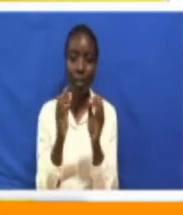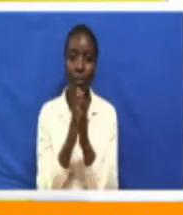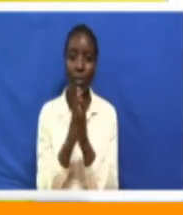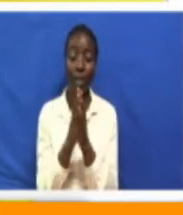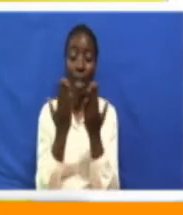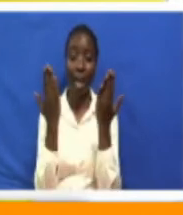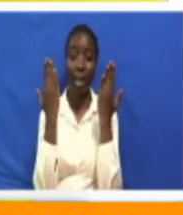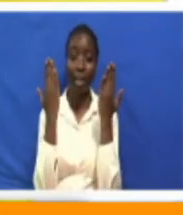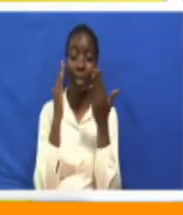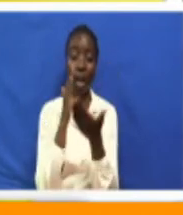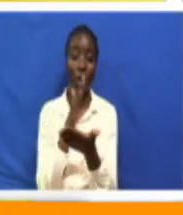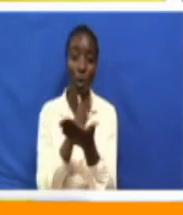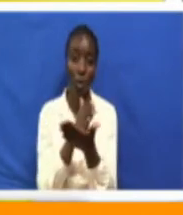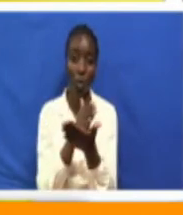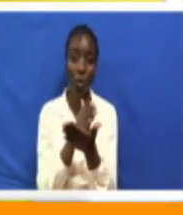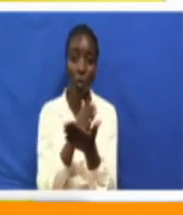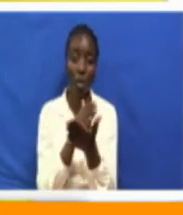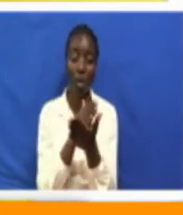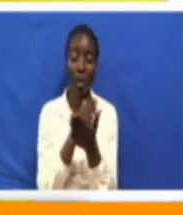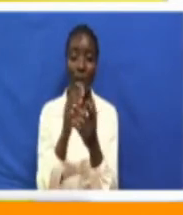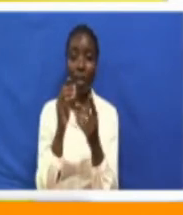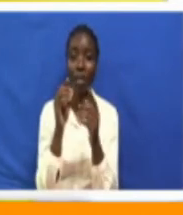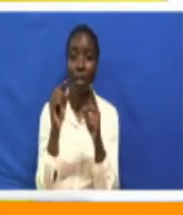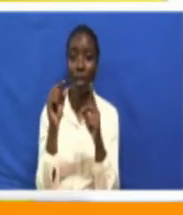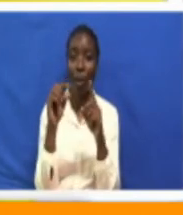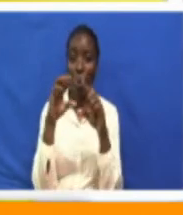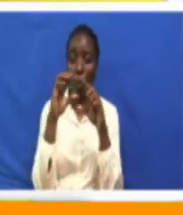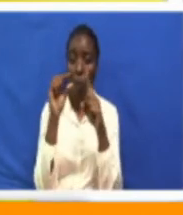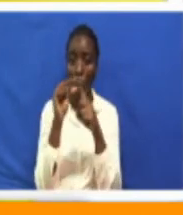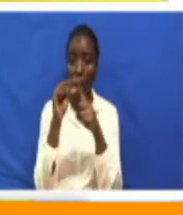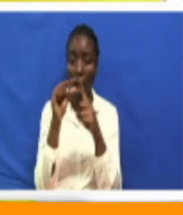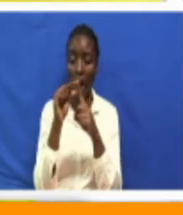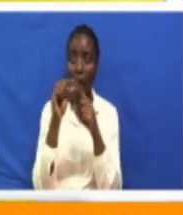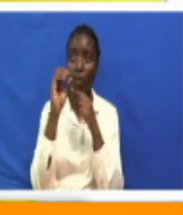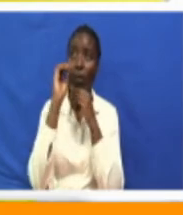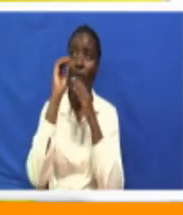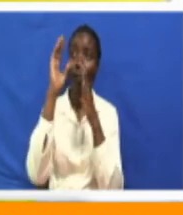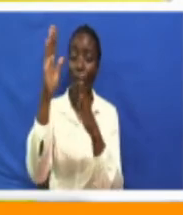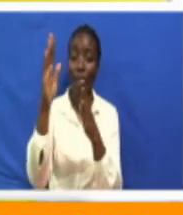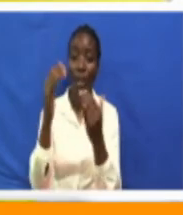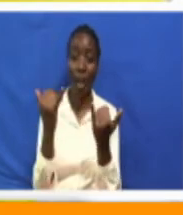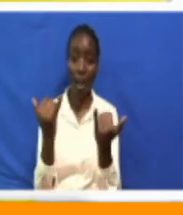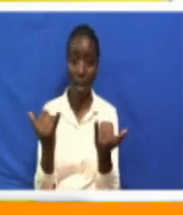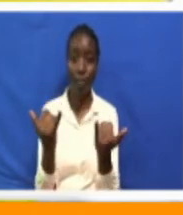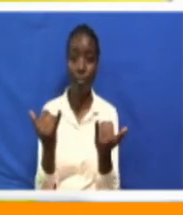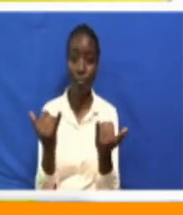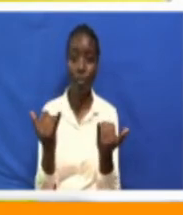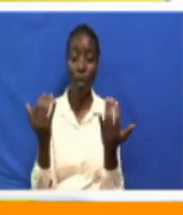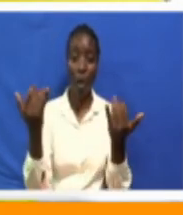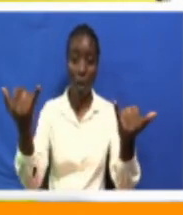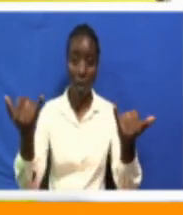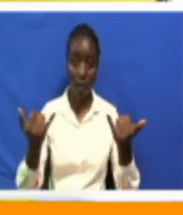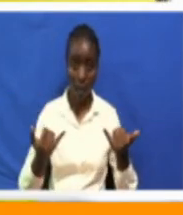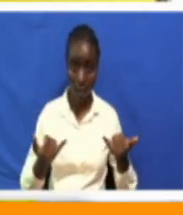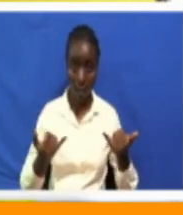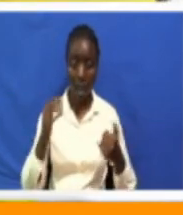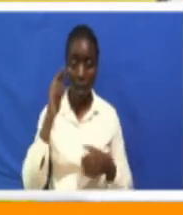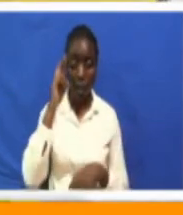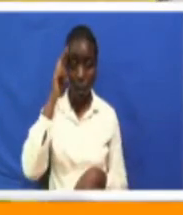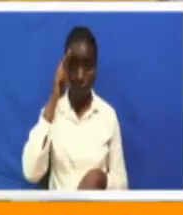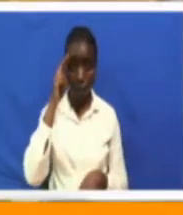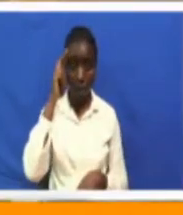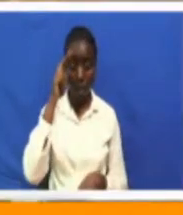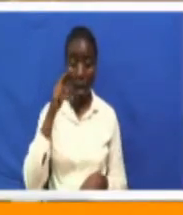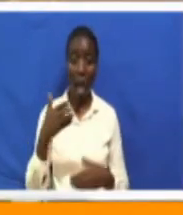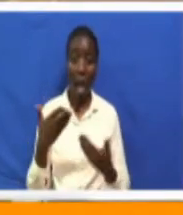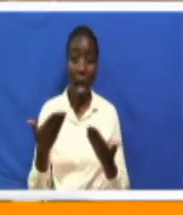Eternal truth or the word of the father we are called to reflect on